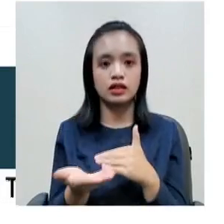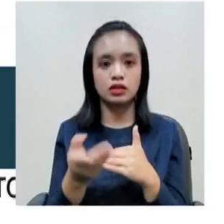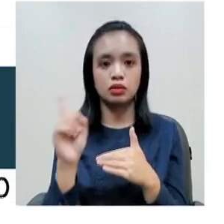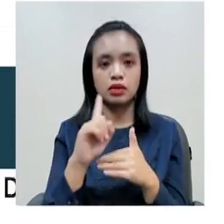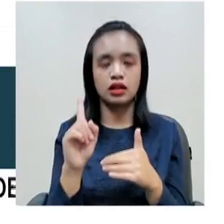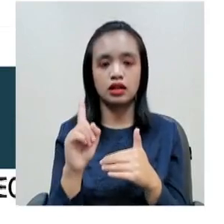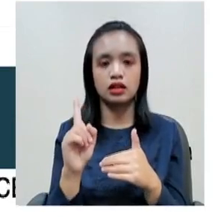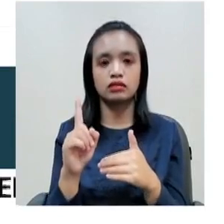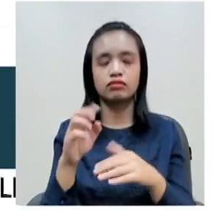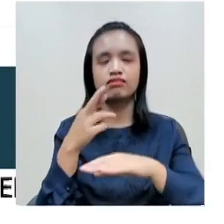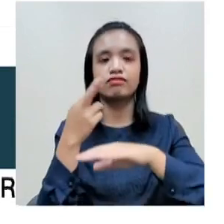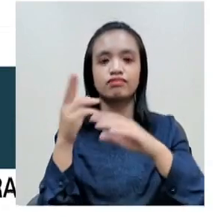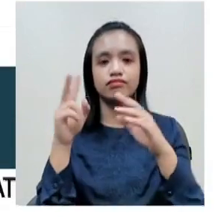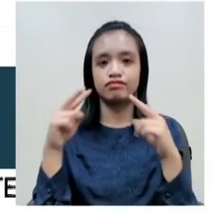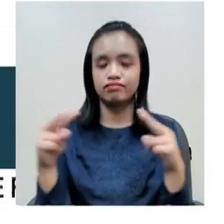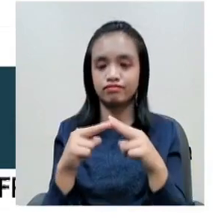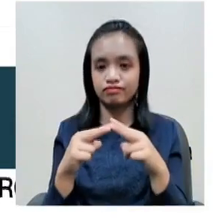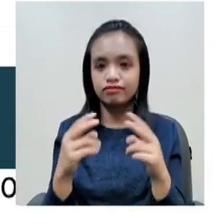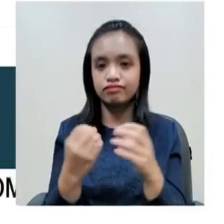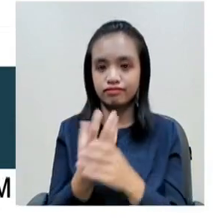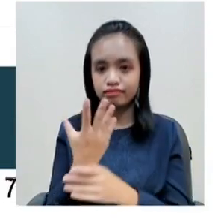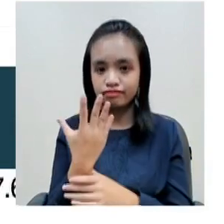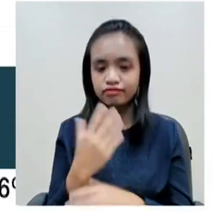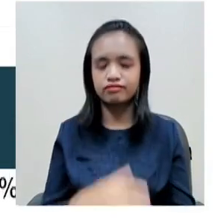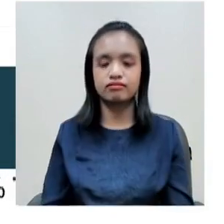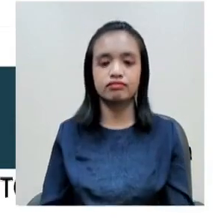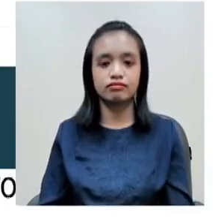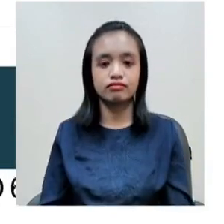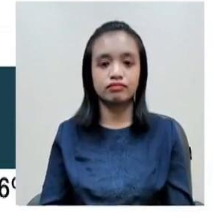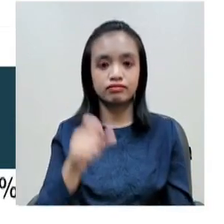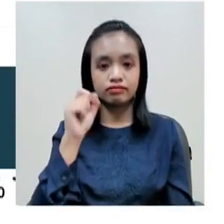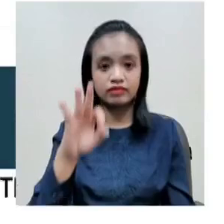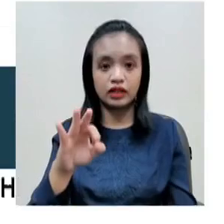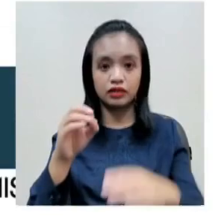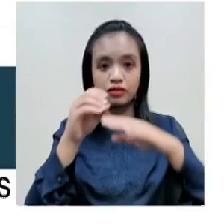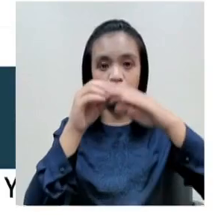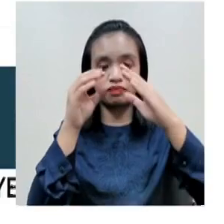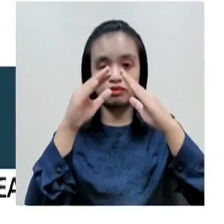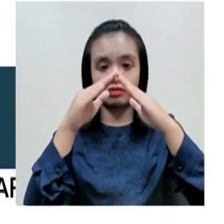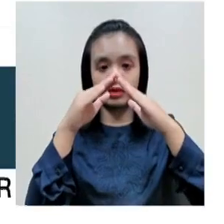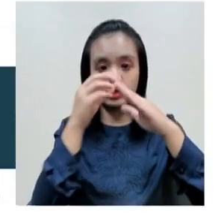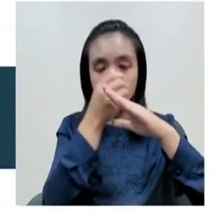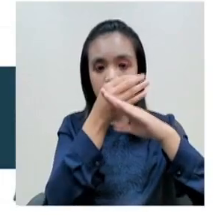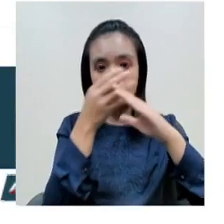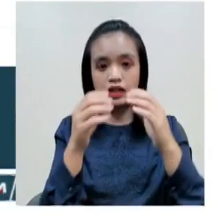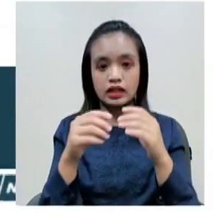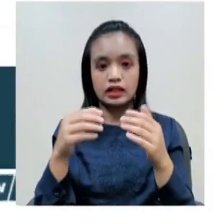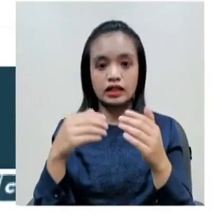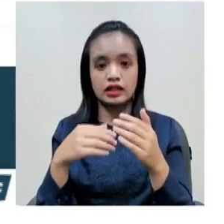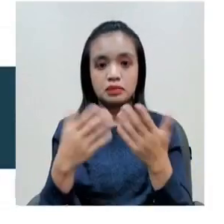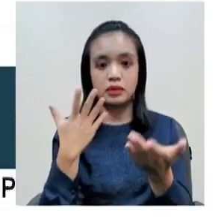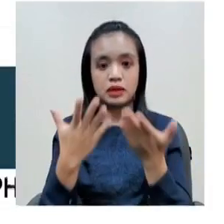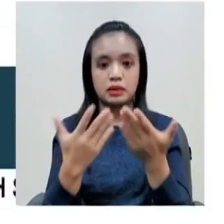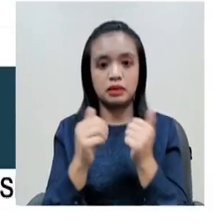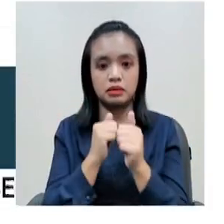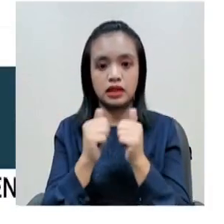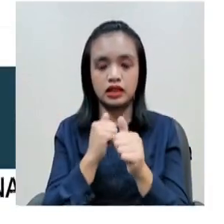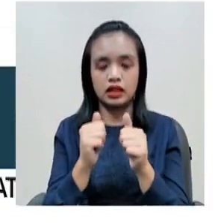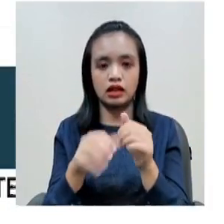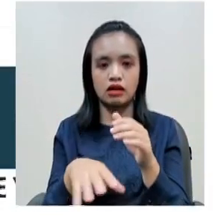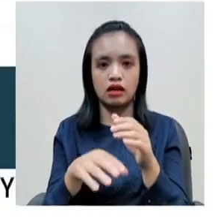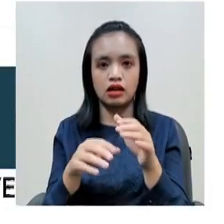of the volcano. So if it's collapsing, that means that something is pushing, trying to push out, you know, or is